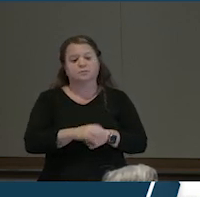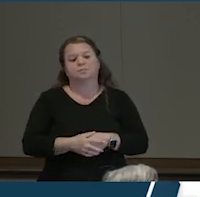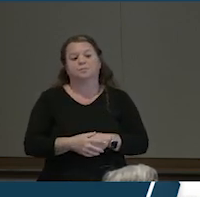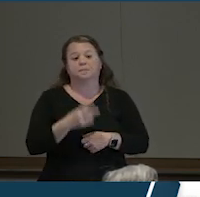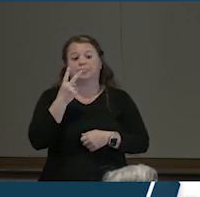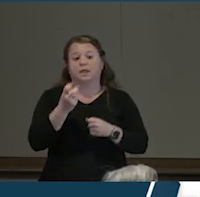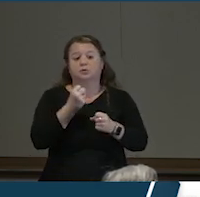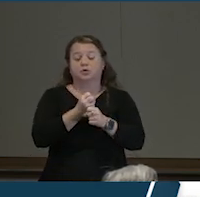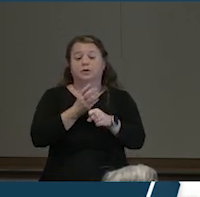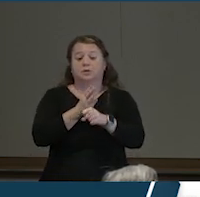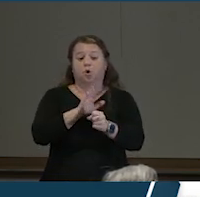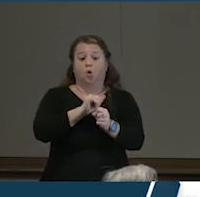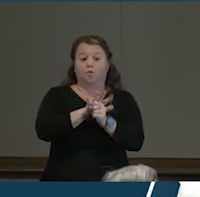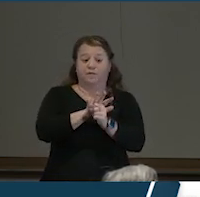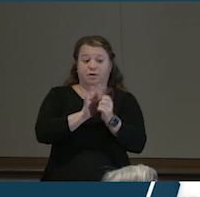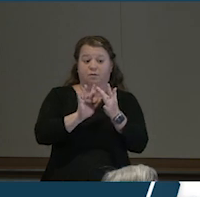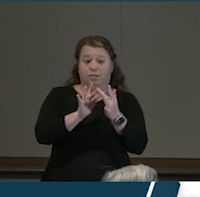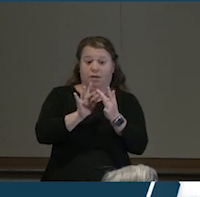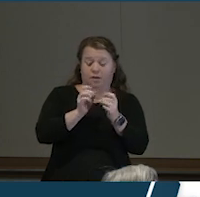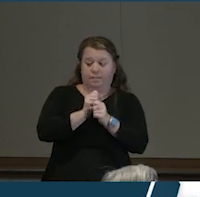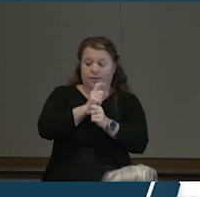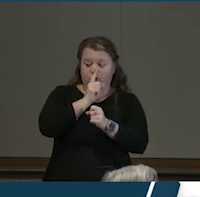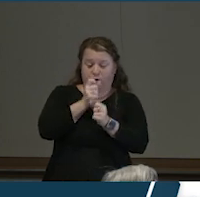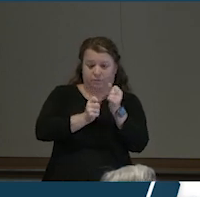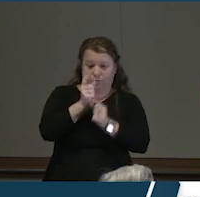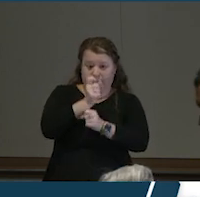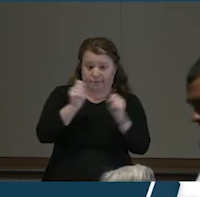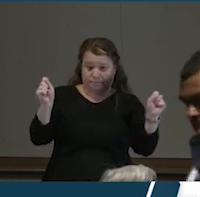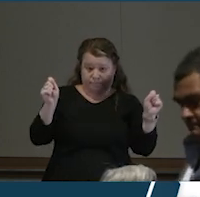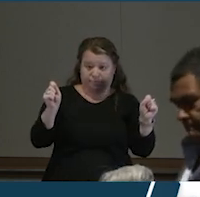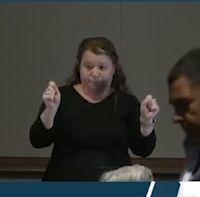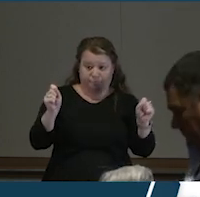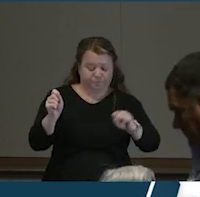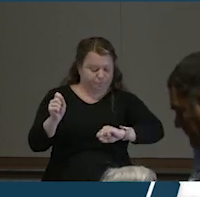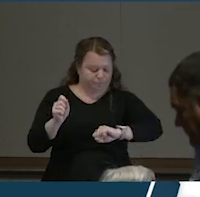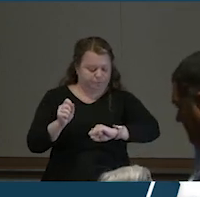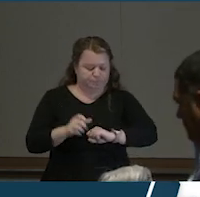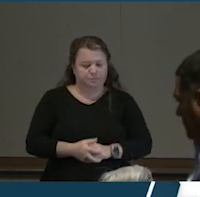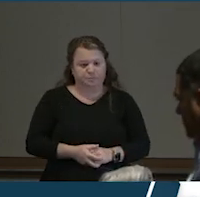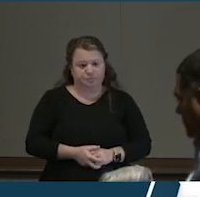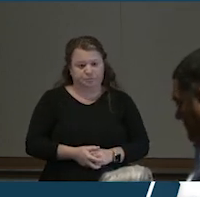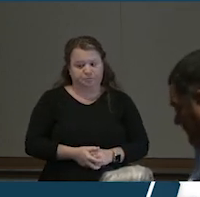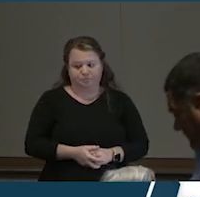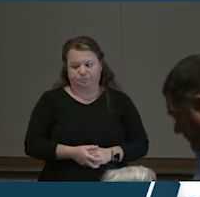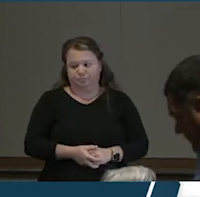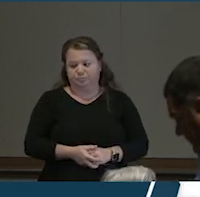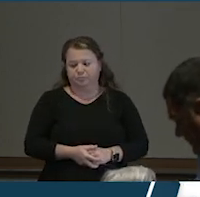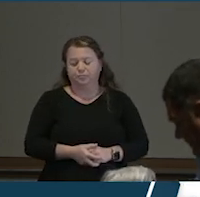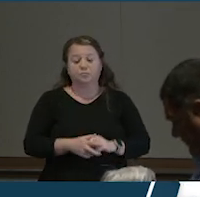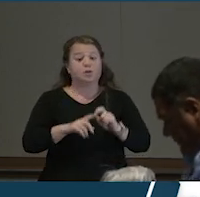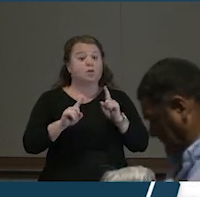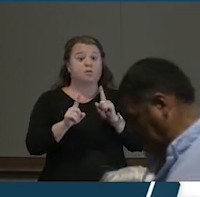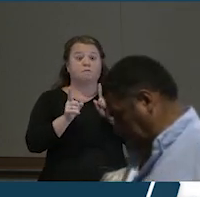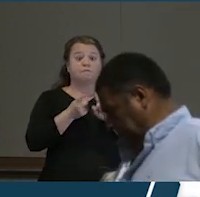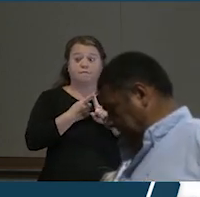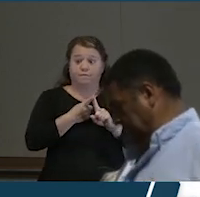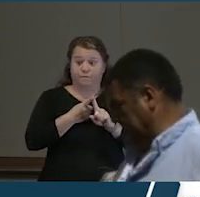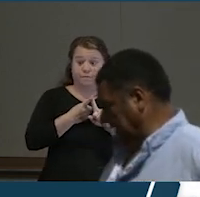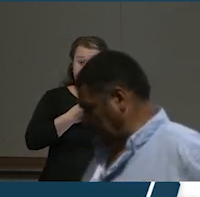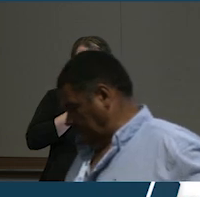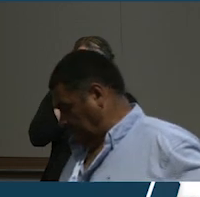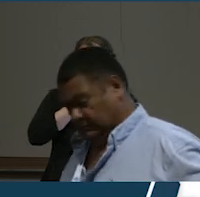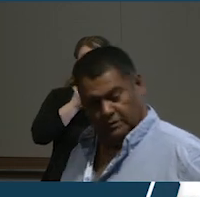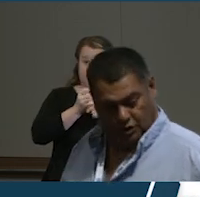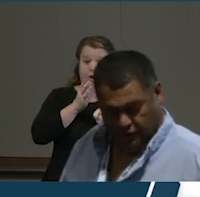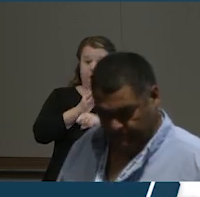for COVID. We did 2 years online to make sure that everybody was safe. And the first year that we came back, now these are